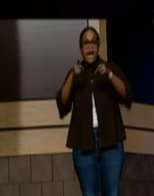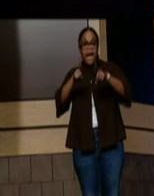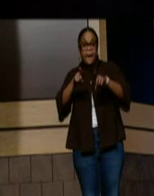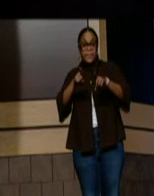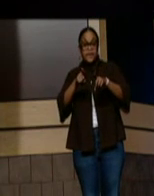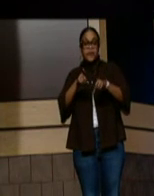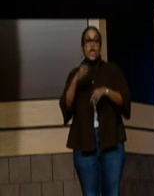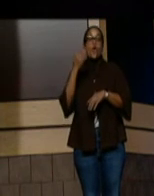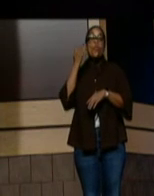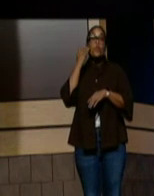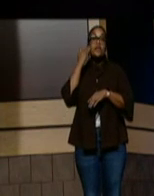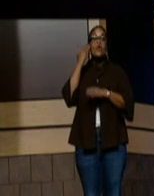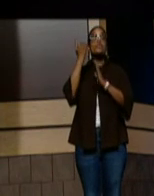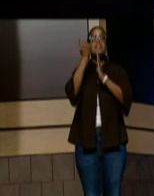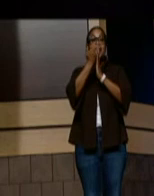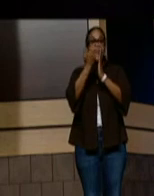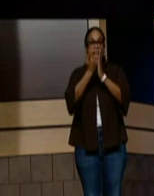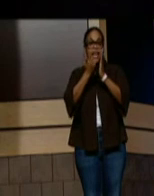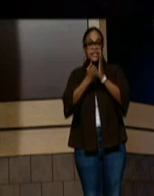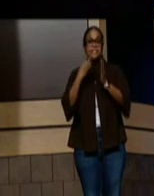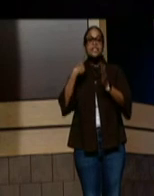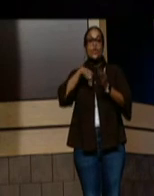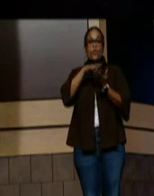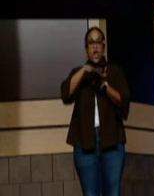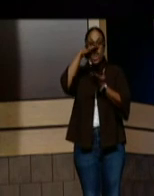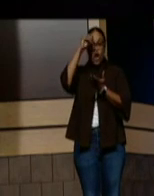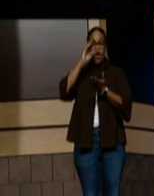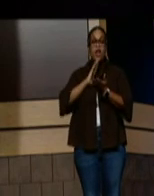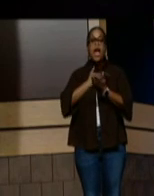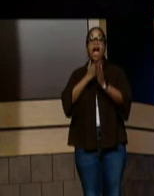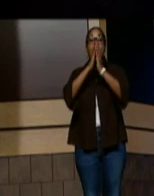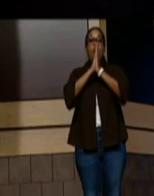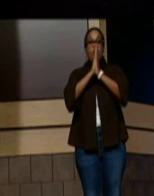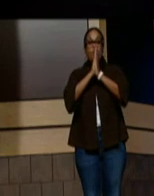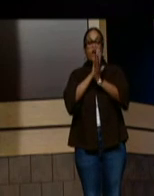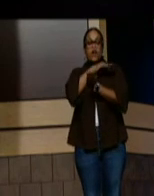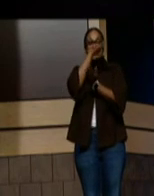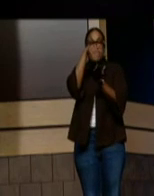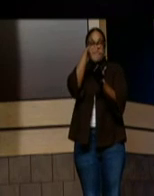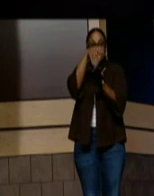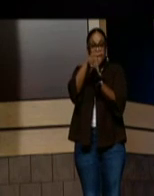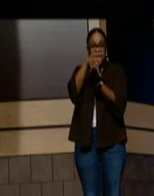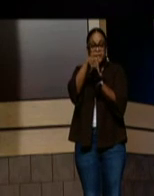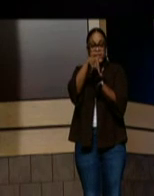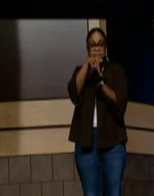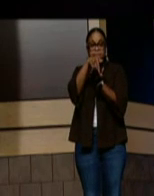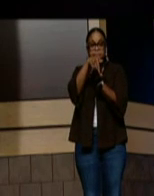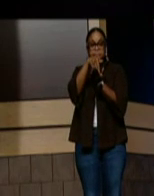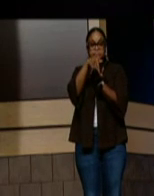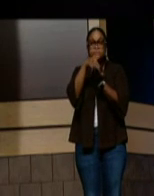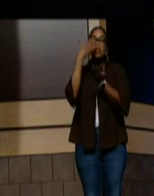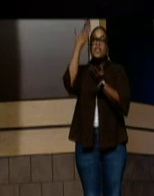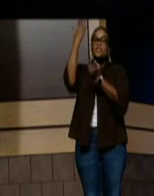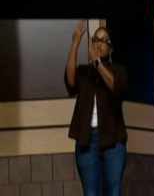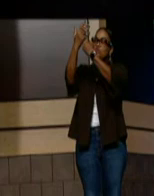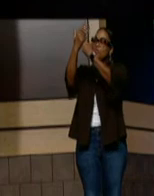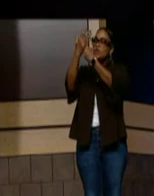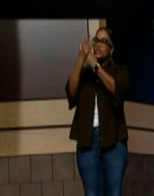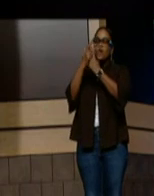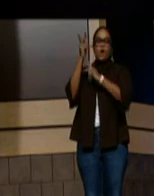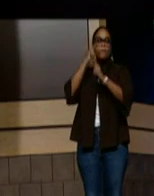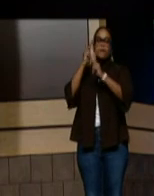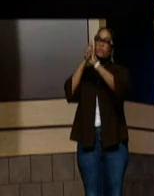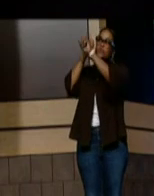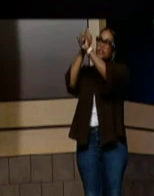know the lessons that we'll learn from it. And our prayer is that in the midst of this virus, that you would draw people to